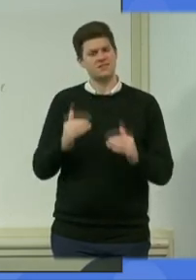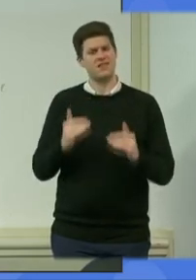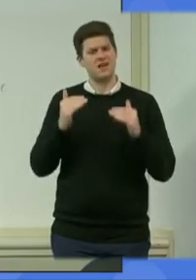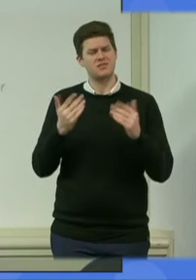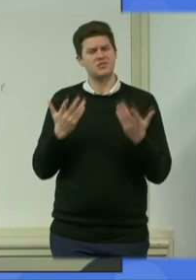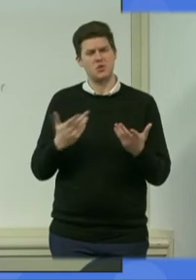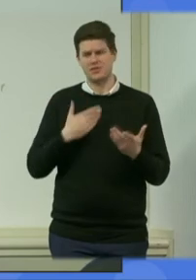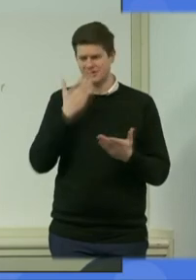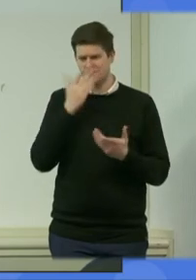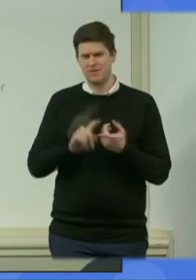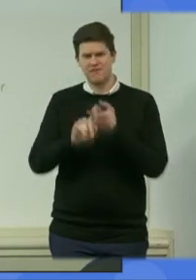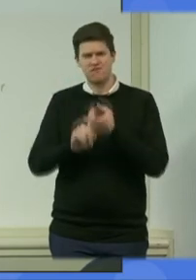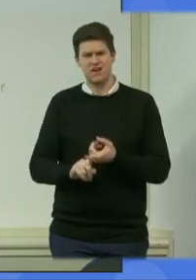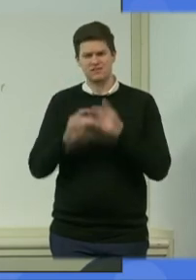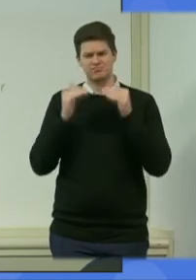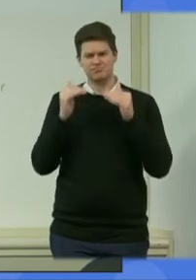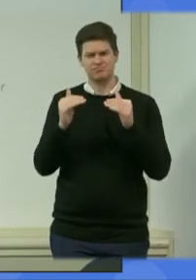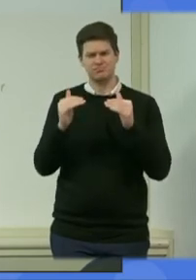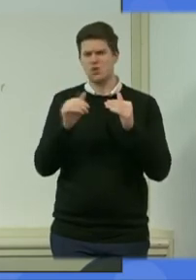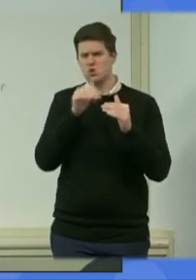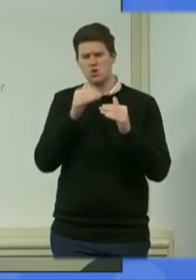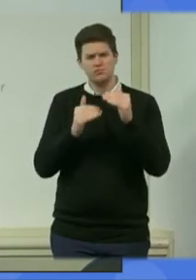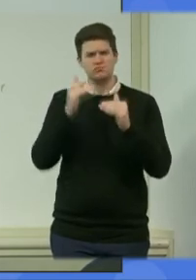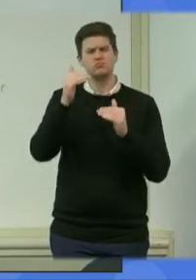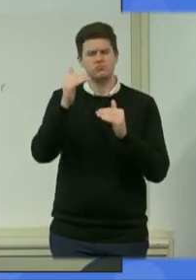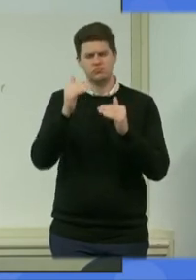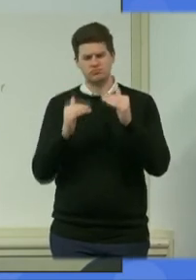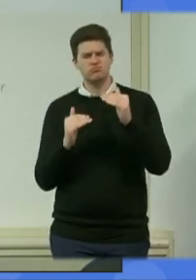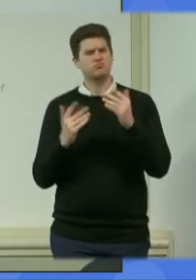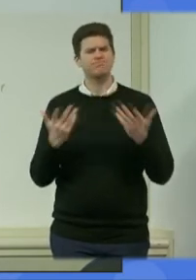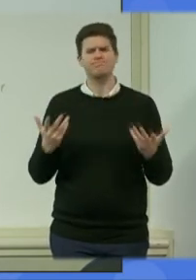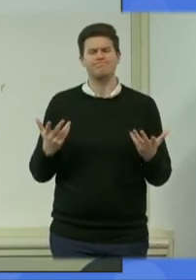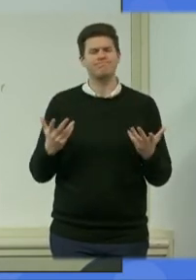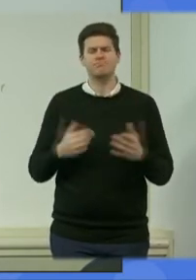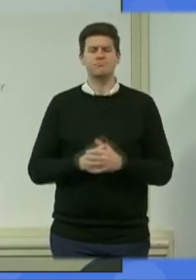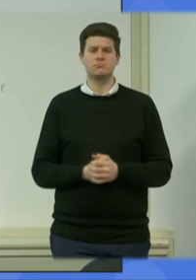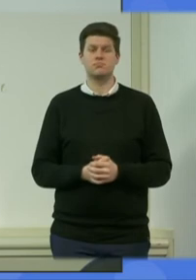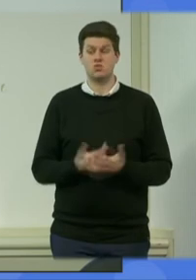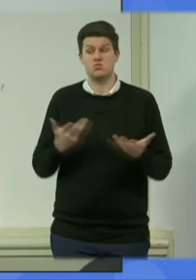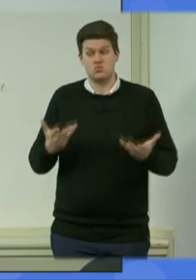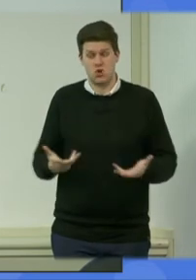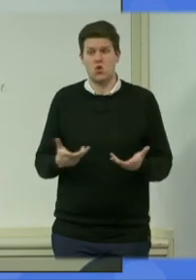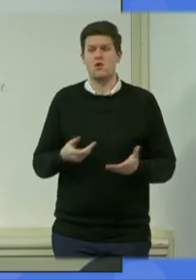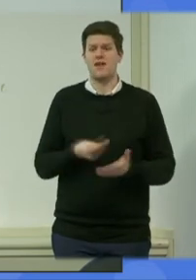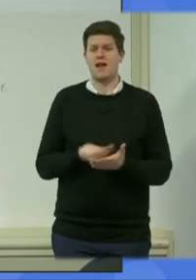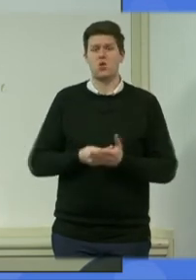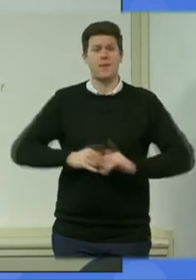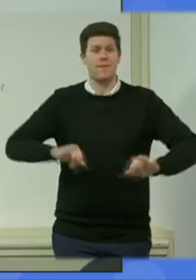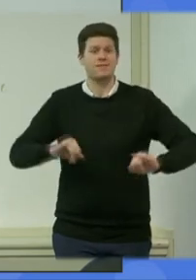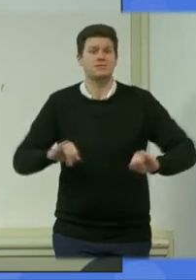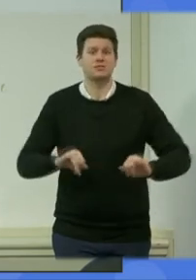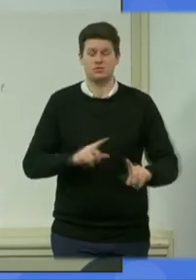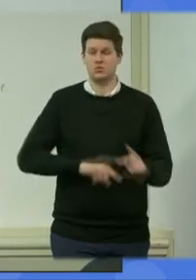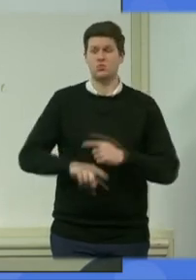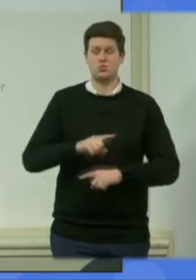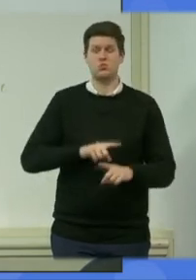anything like that happen. So in our view, we're in the midst of an economic emergency that we're just getting used to. So